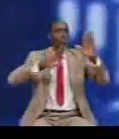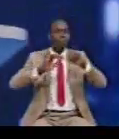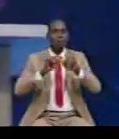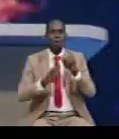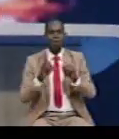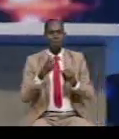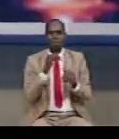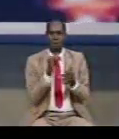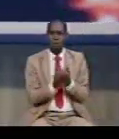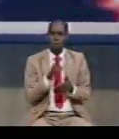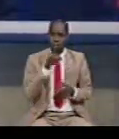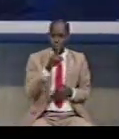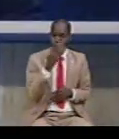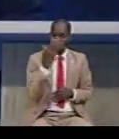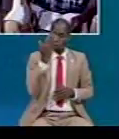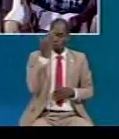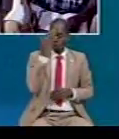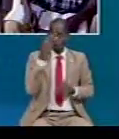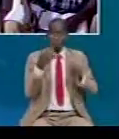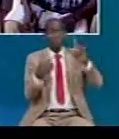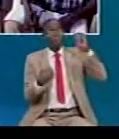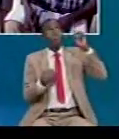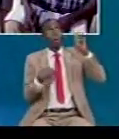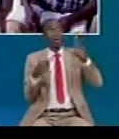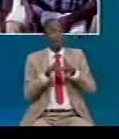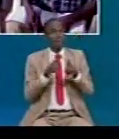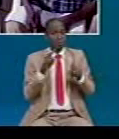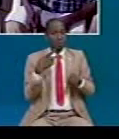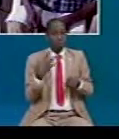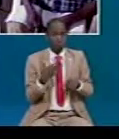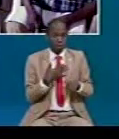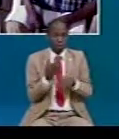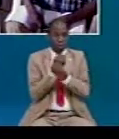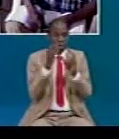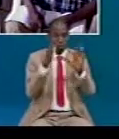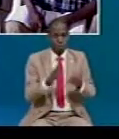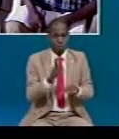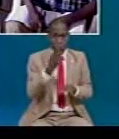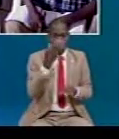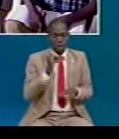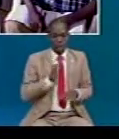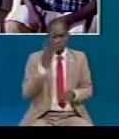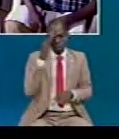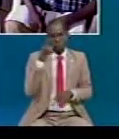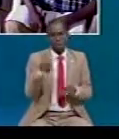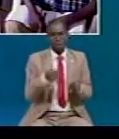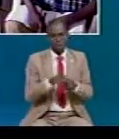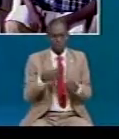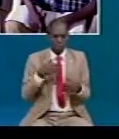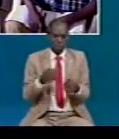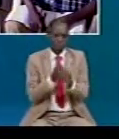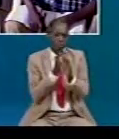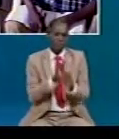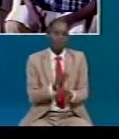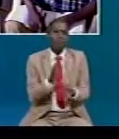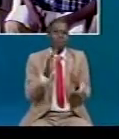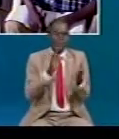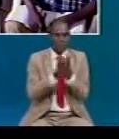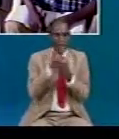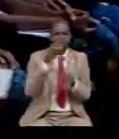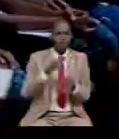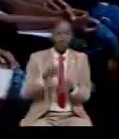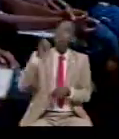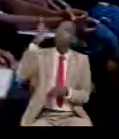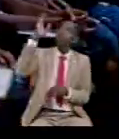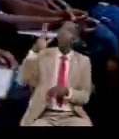me as your Savior. I know you as my follower, believer. Believe in God. And now